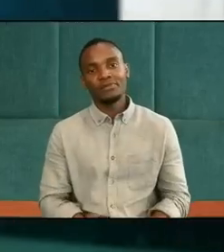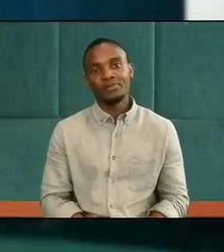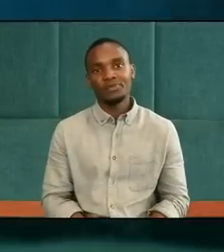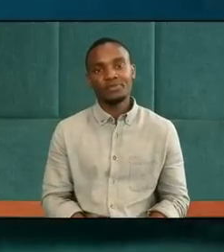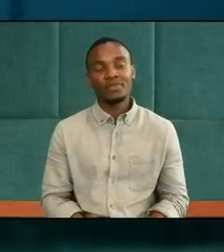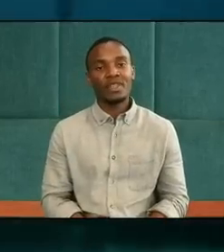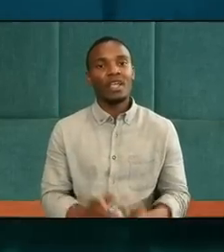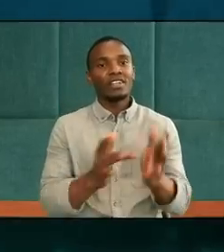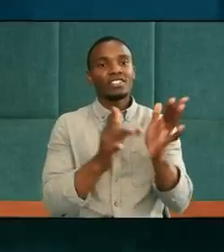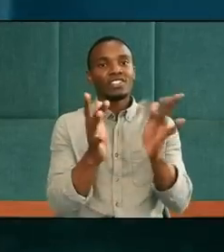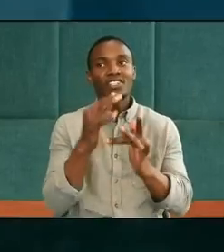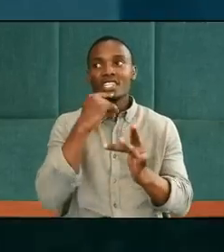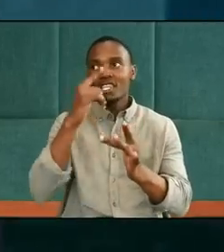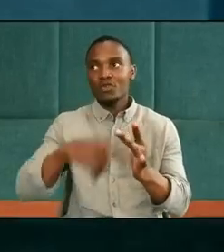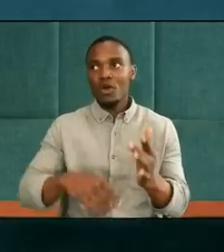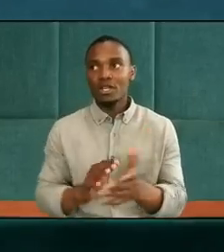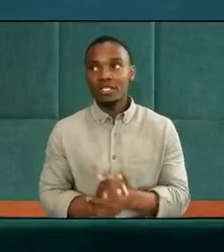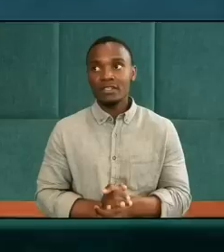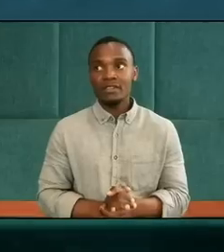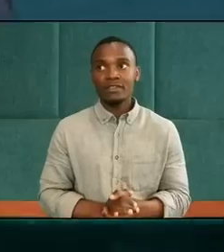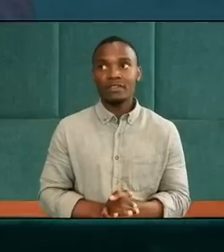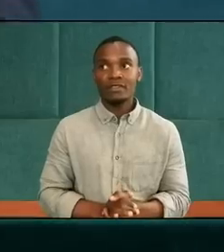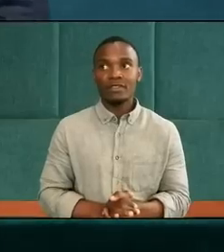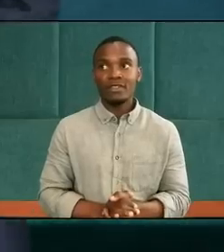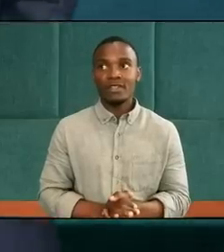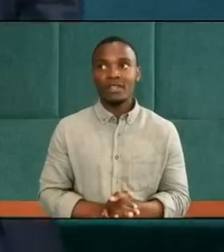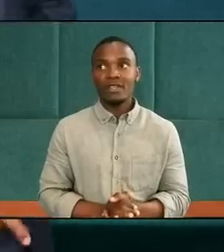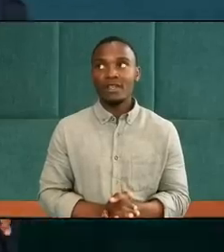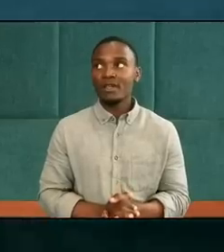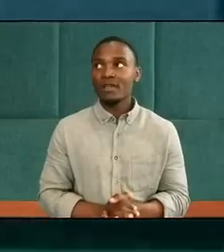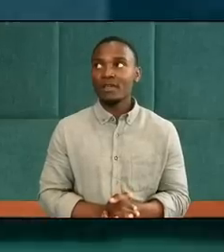He said, Peter, along with the prayer,